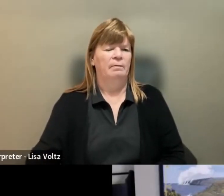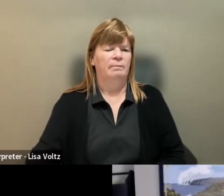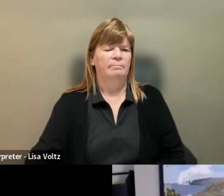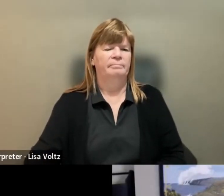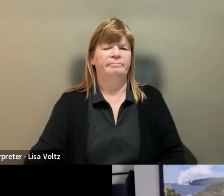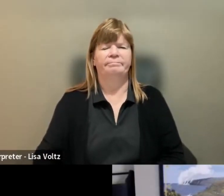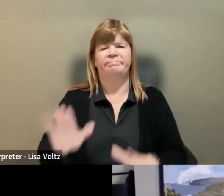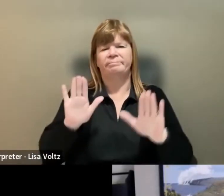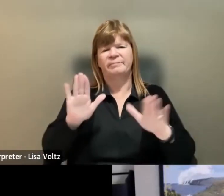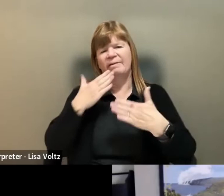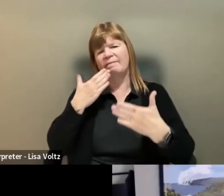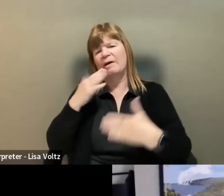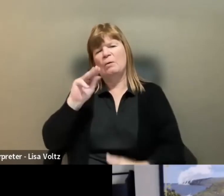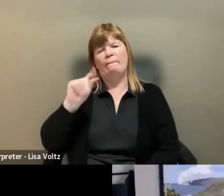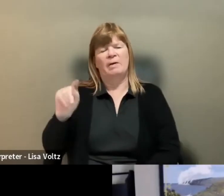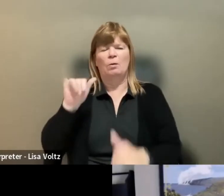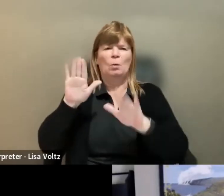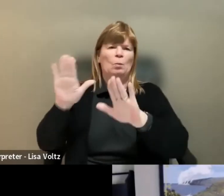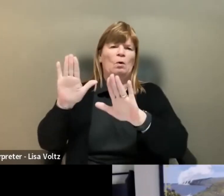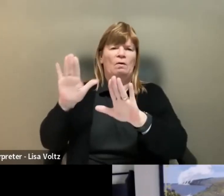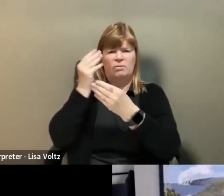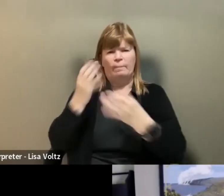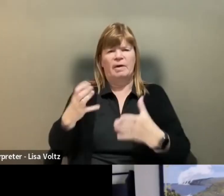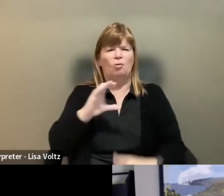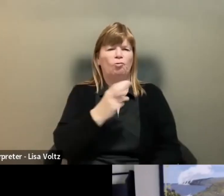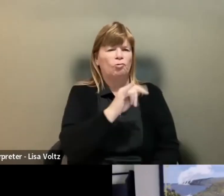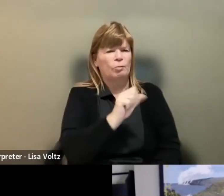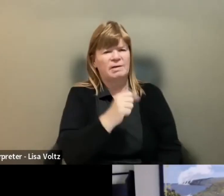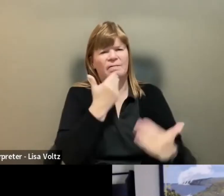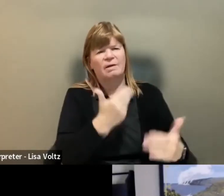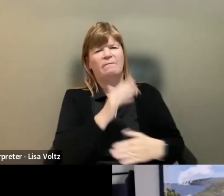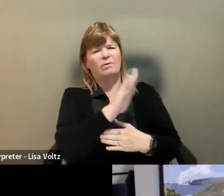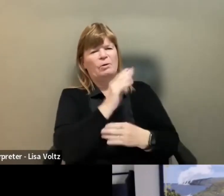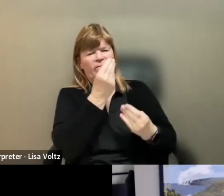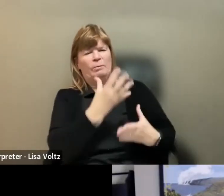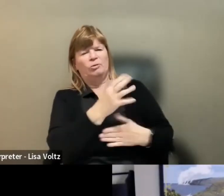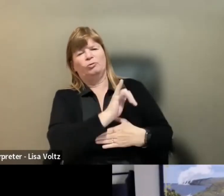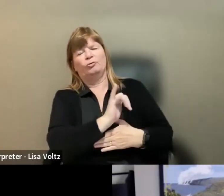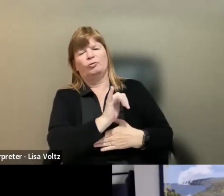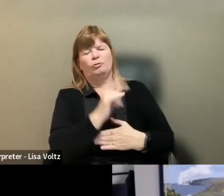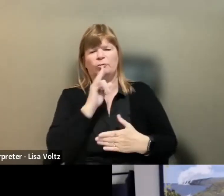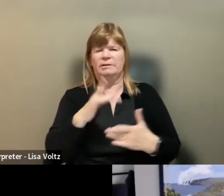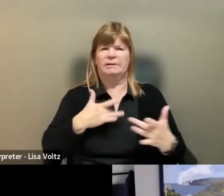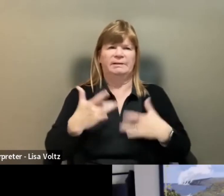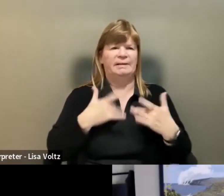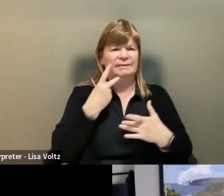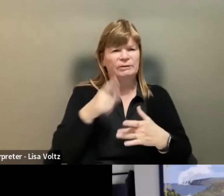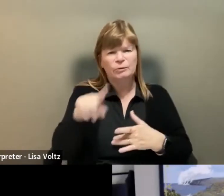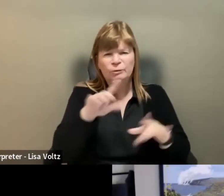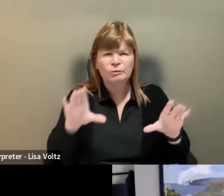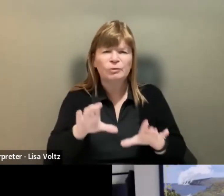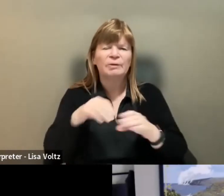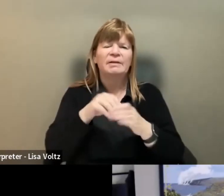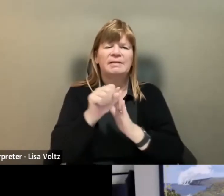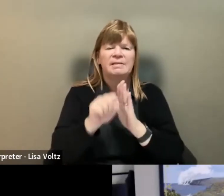Great. Thank you so much, Matt. That's great information. And Chris, thank you for all the information that you provided. It's really exciting to see what you're doing in your state. And